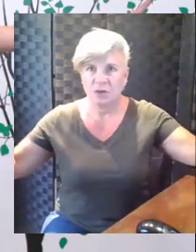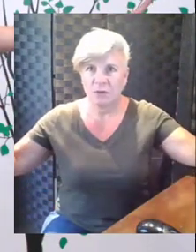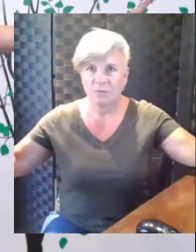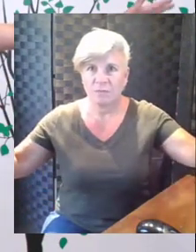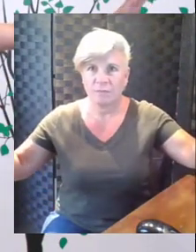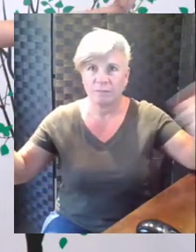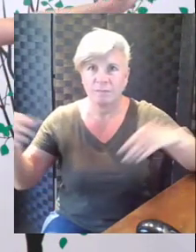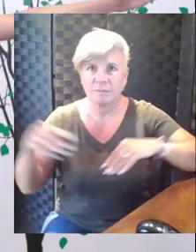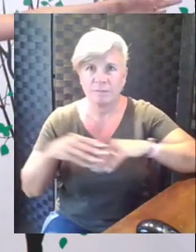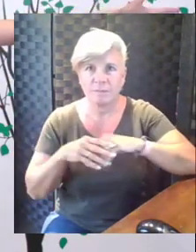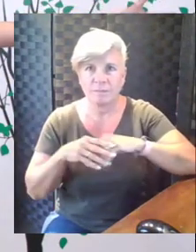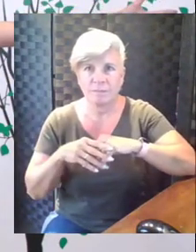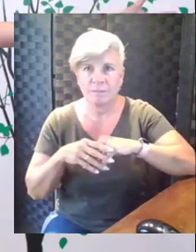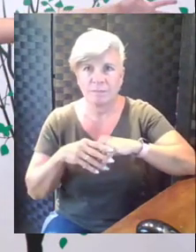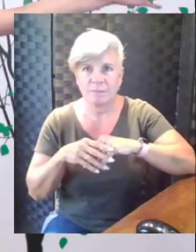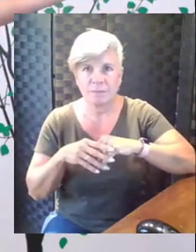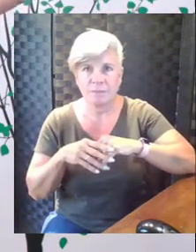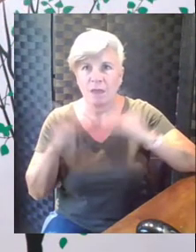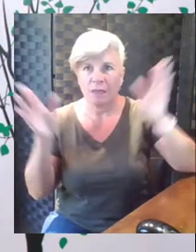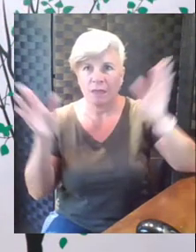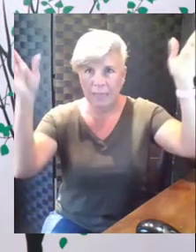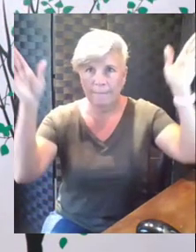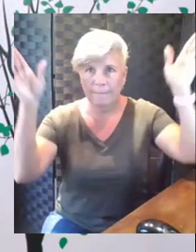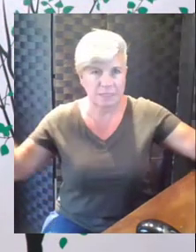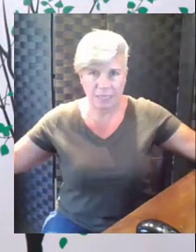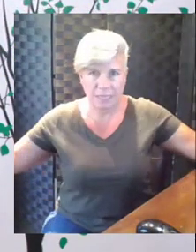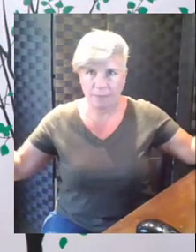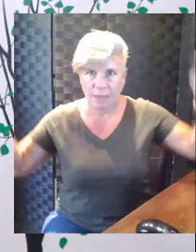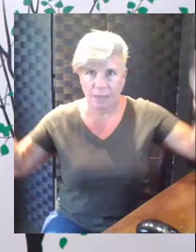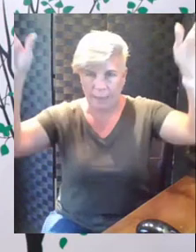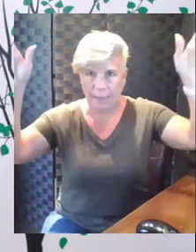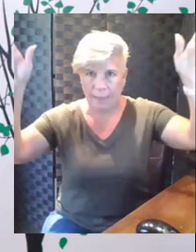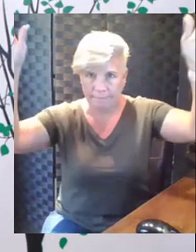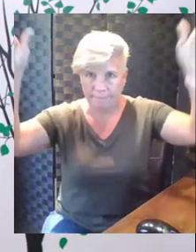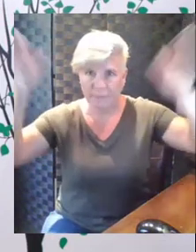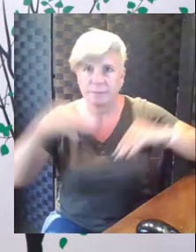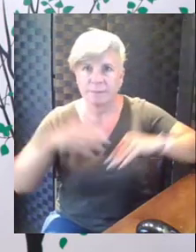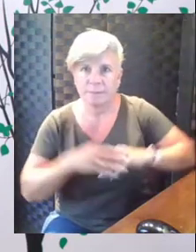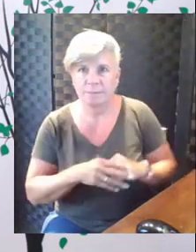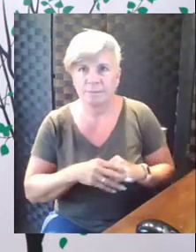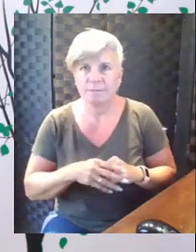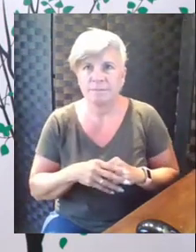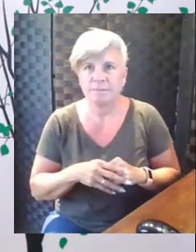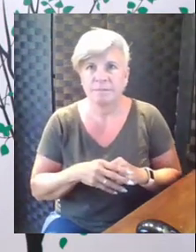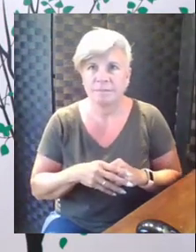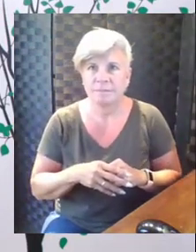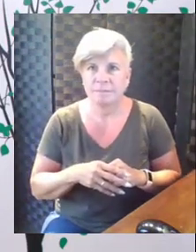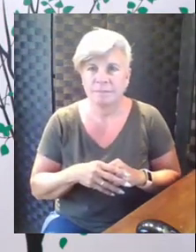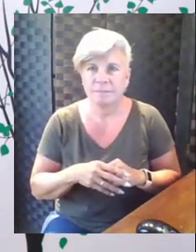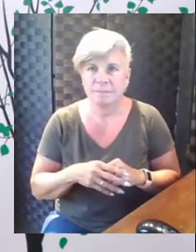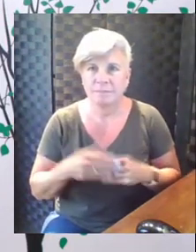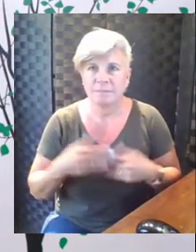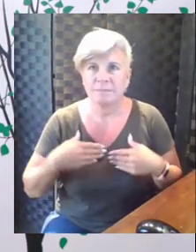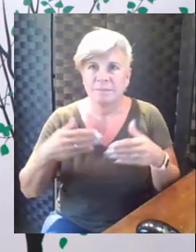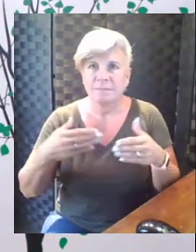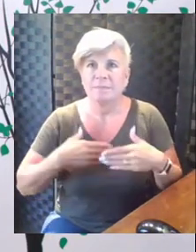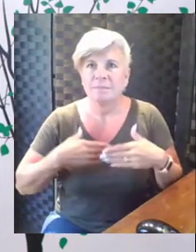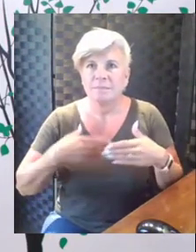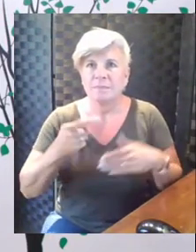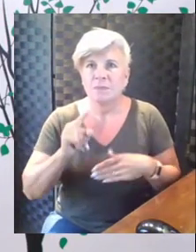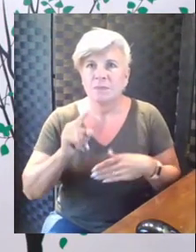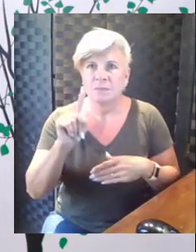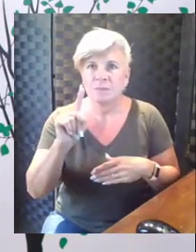arms 45 degrees. That is not straight out. That's kind of up like this. Take some nice deep